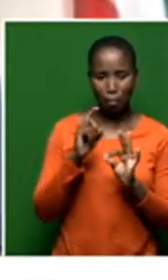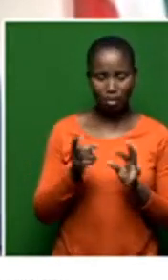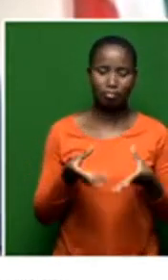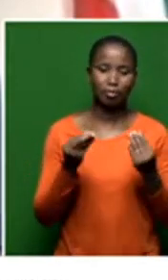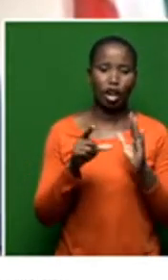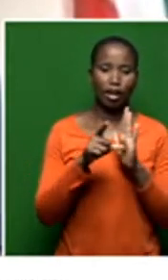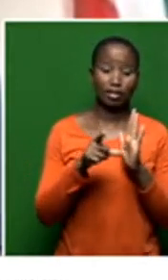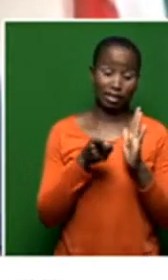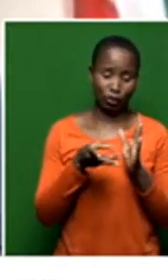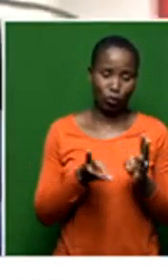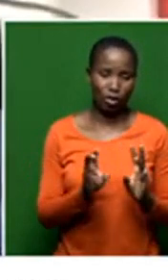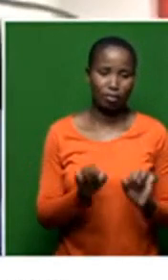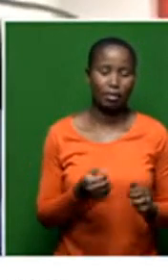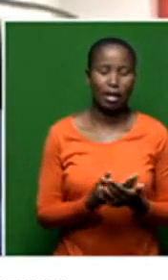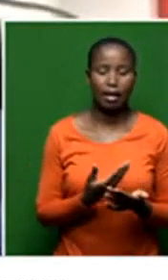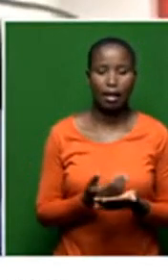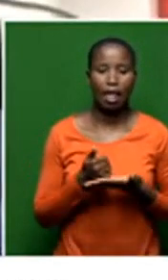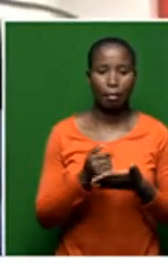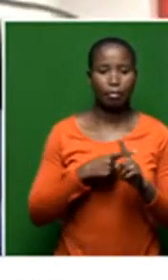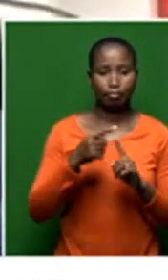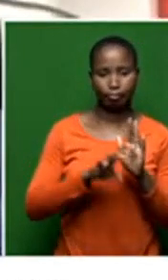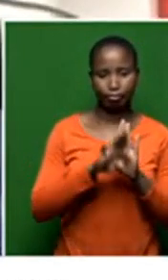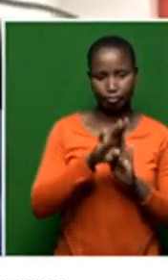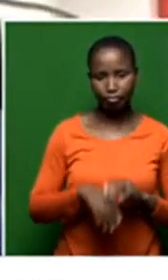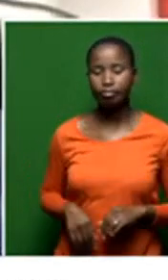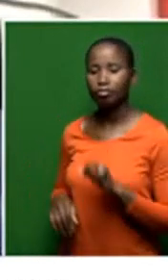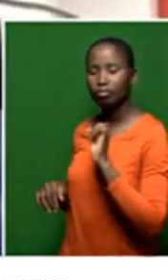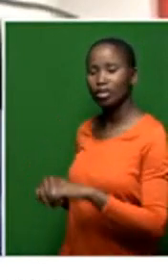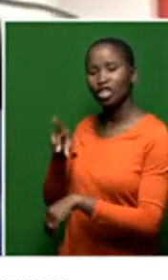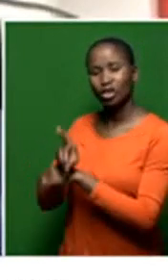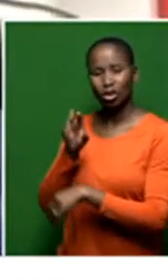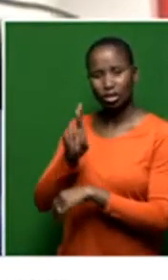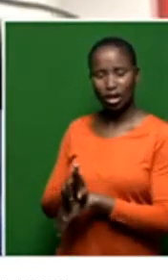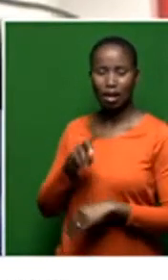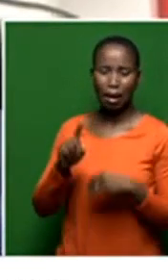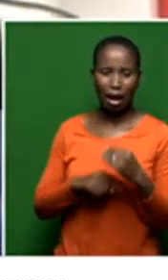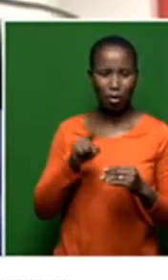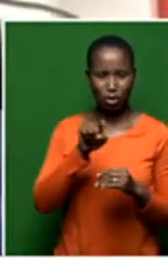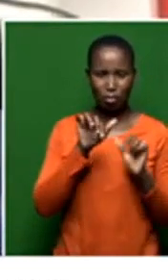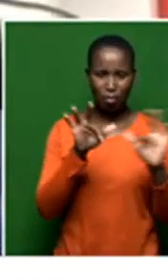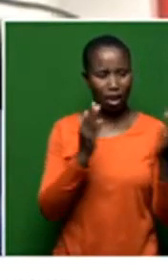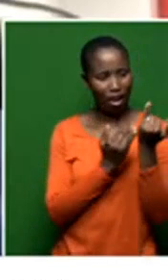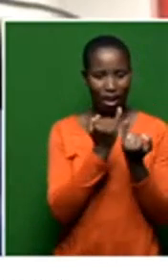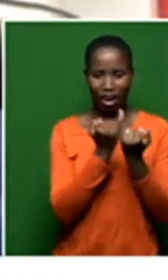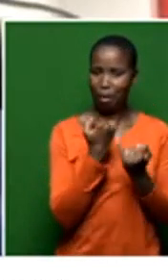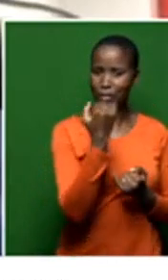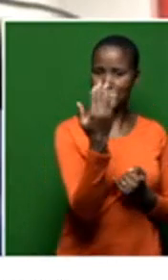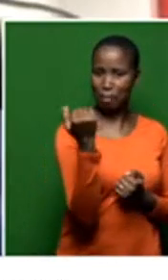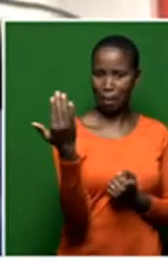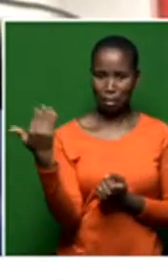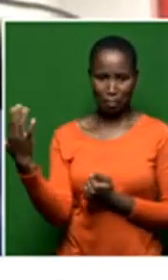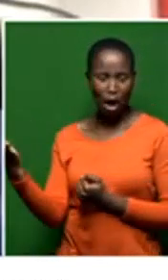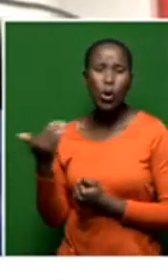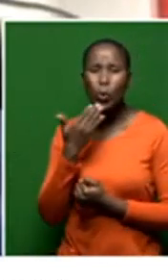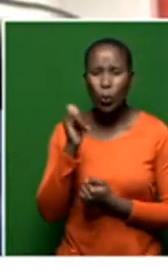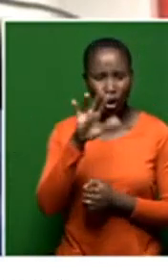licensing regime. So, Dr. Mudimueng, with regard to the bidders here, who is actually going to be